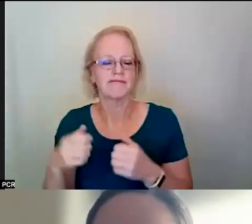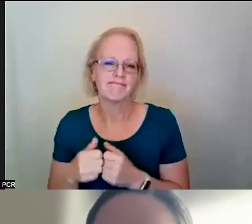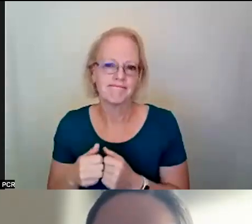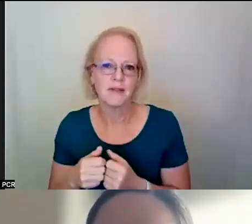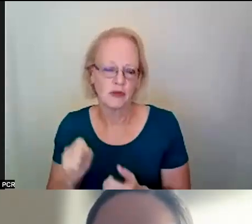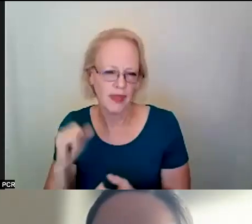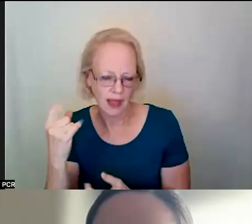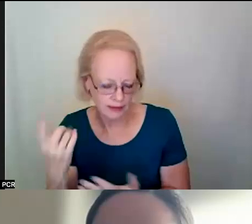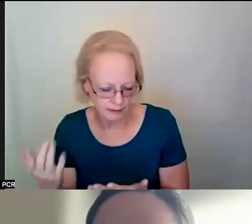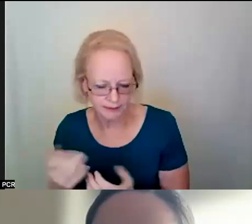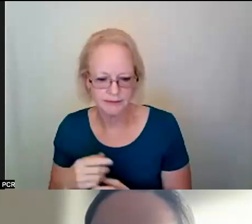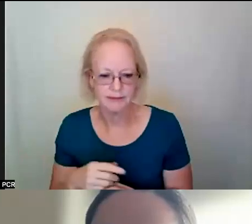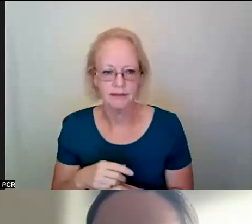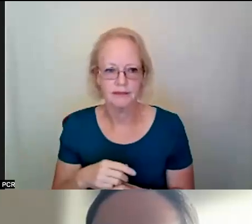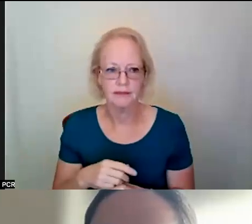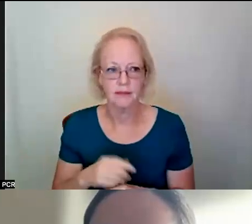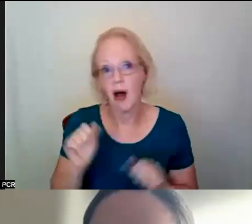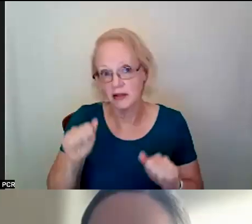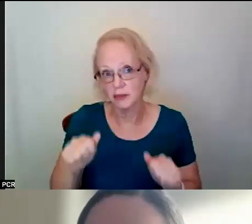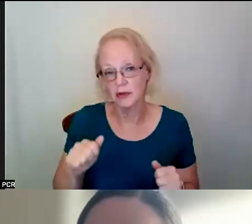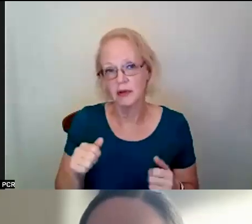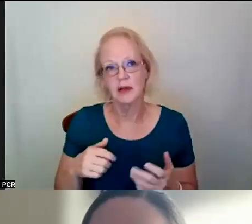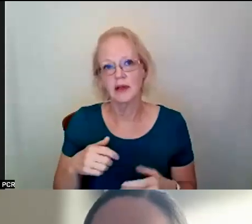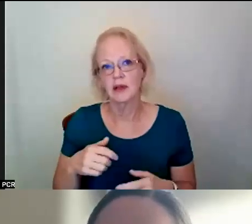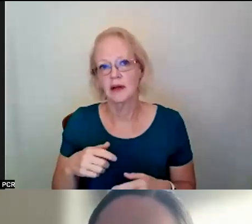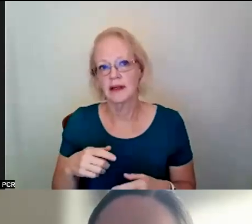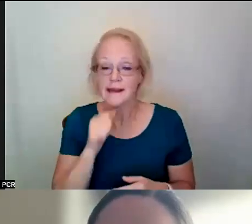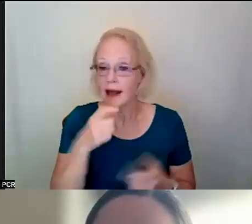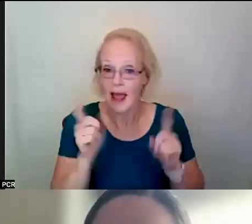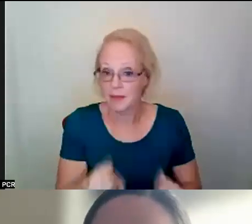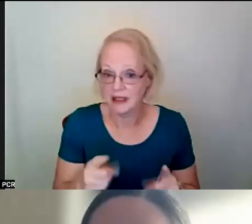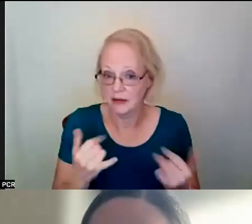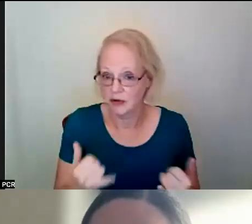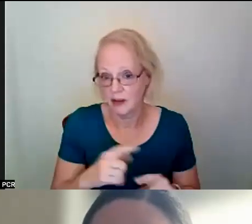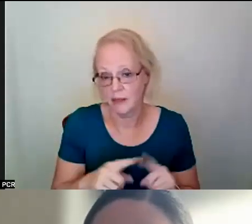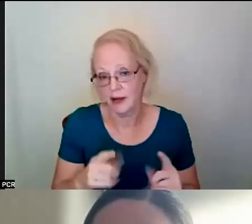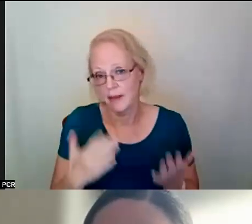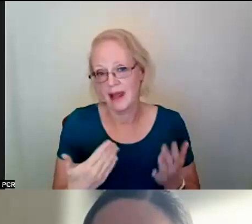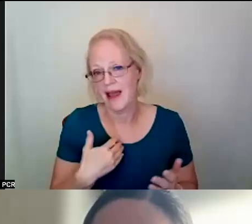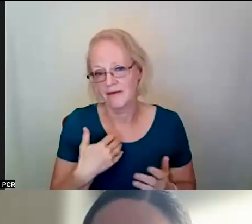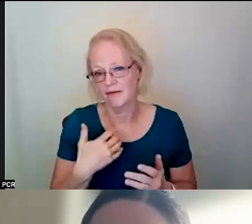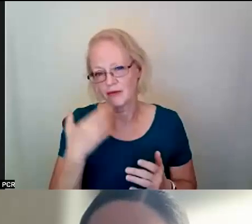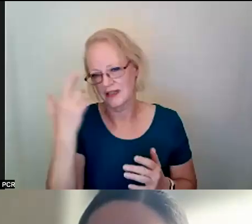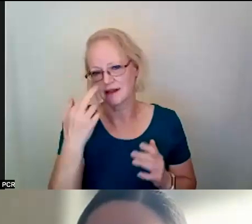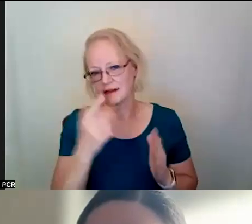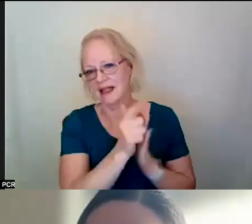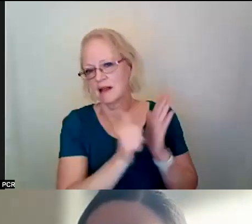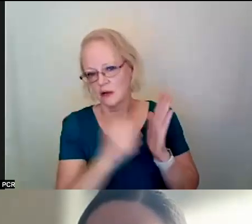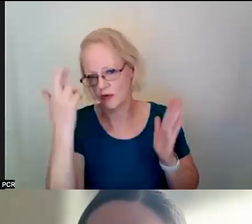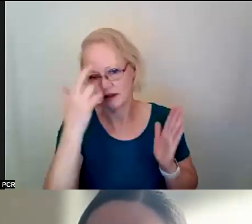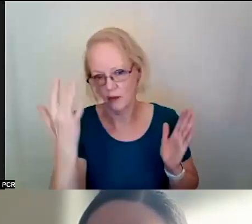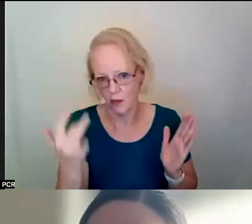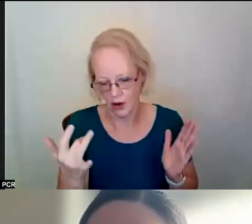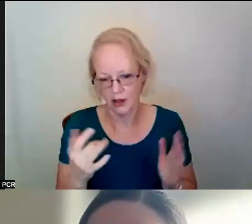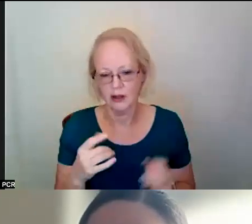today, and there may be some legal reasons why, but the concept of some sort of an